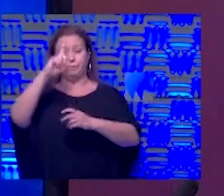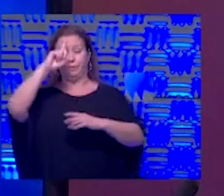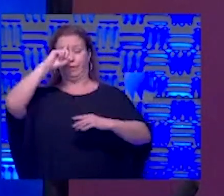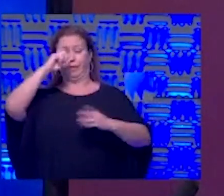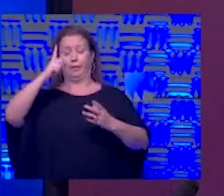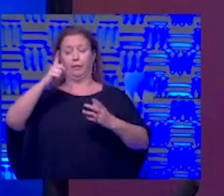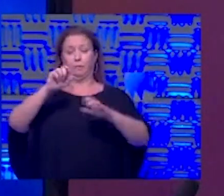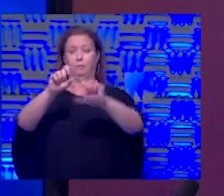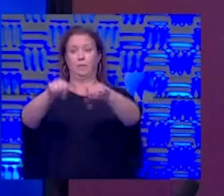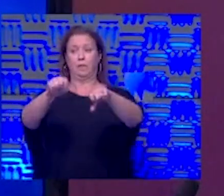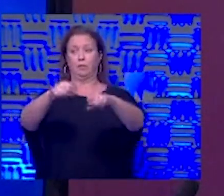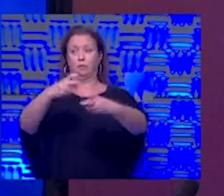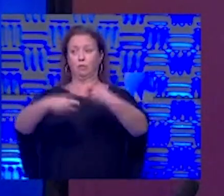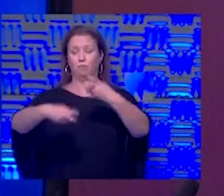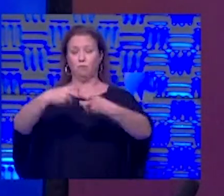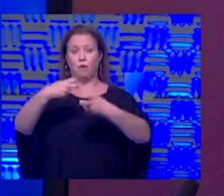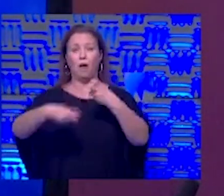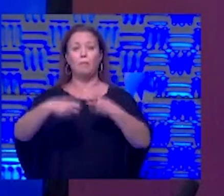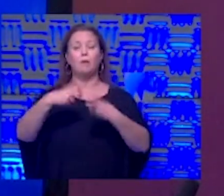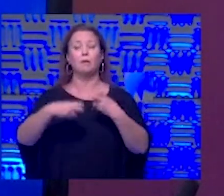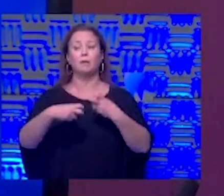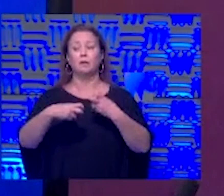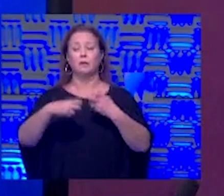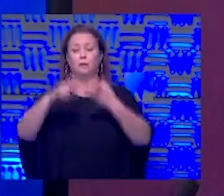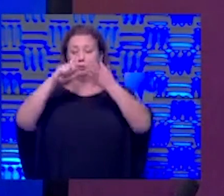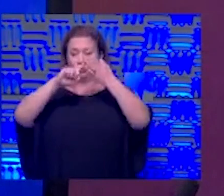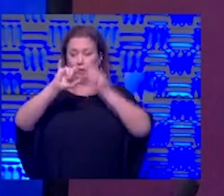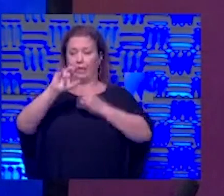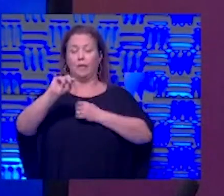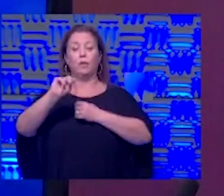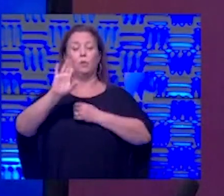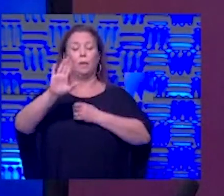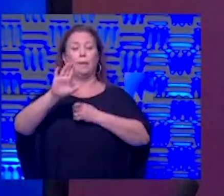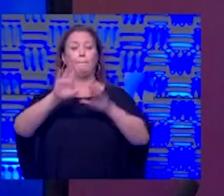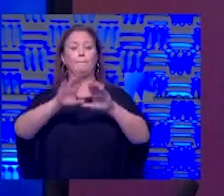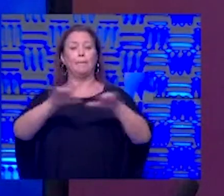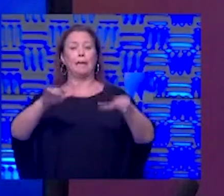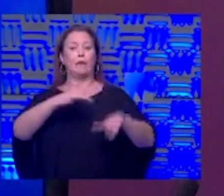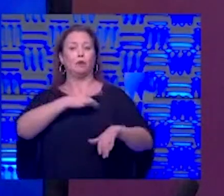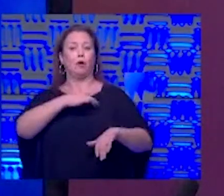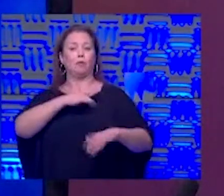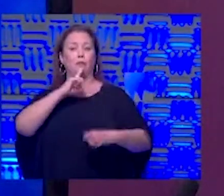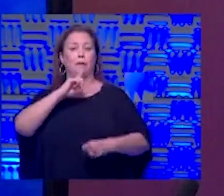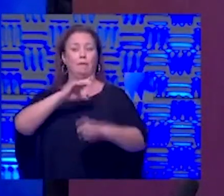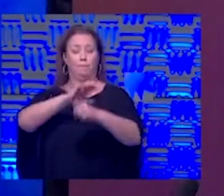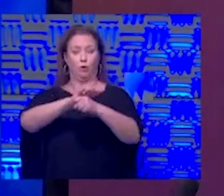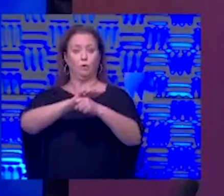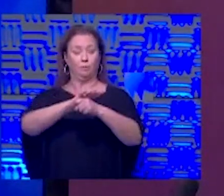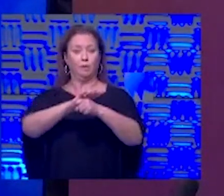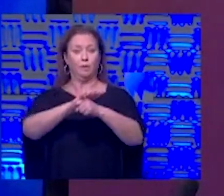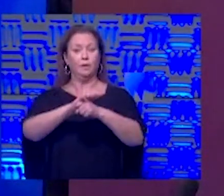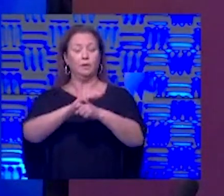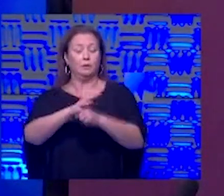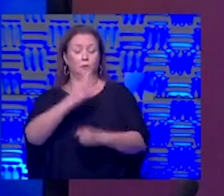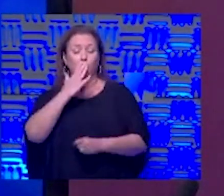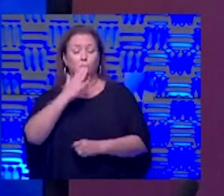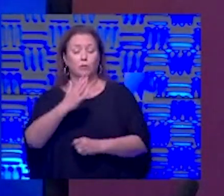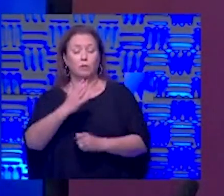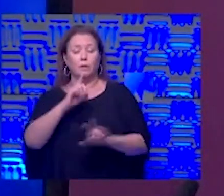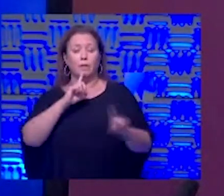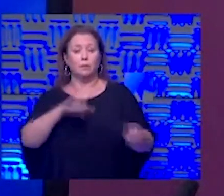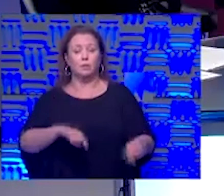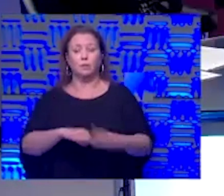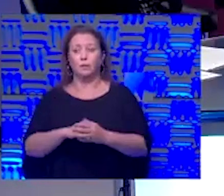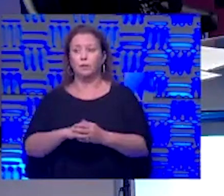there's a potential problem, always a check-in with the pediatric cardiologist to confirm that is a reasonable thing and is